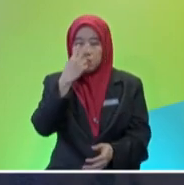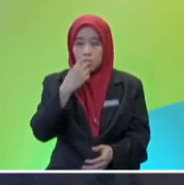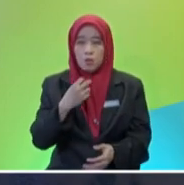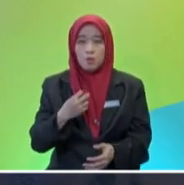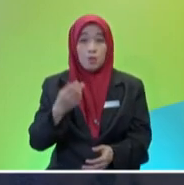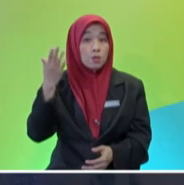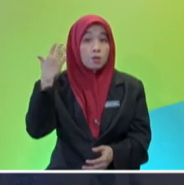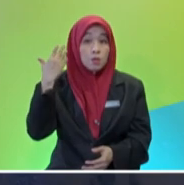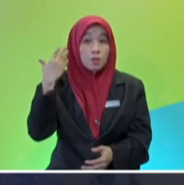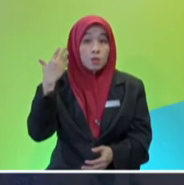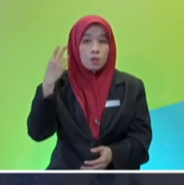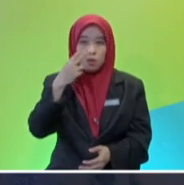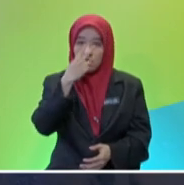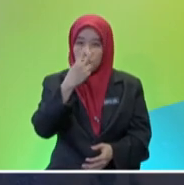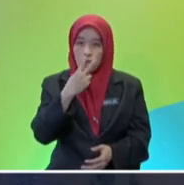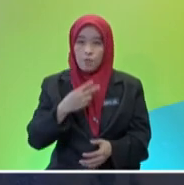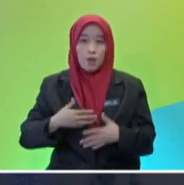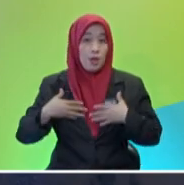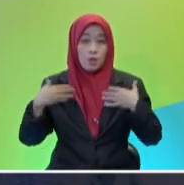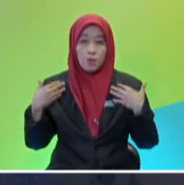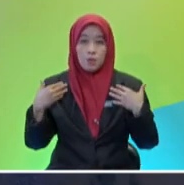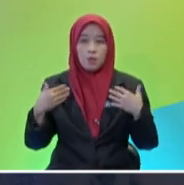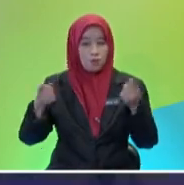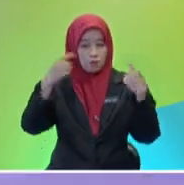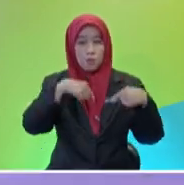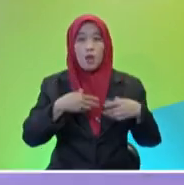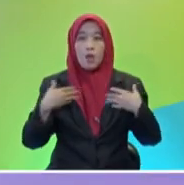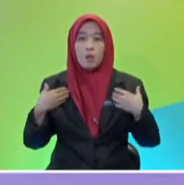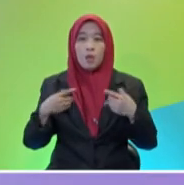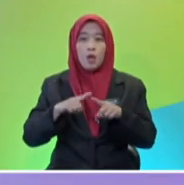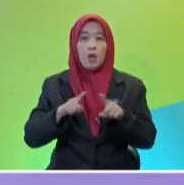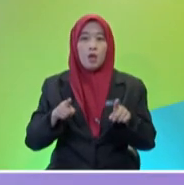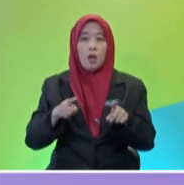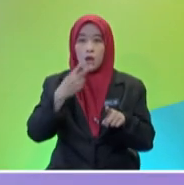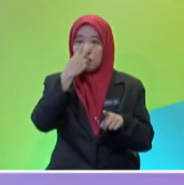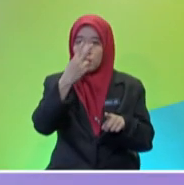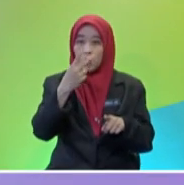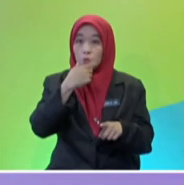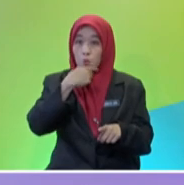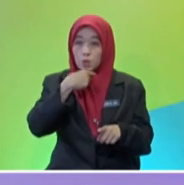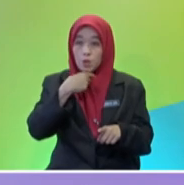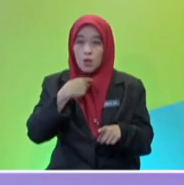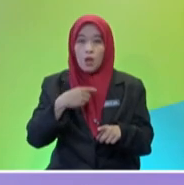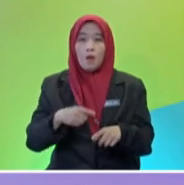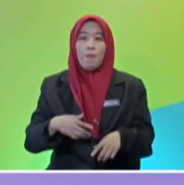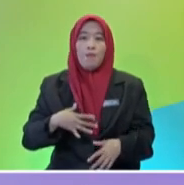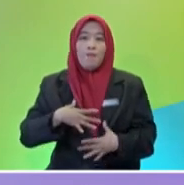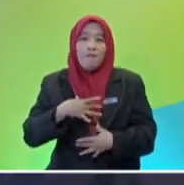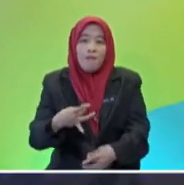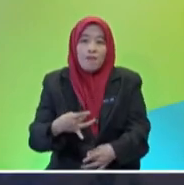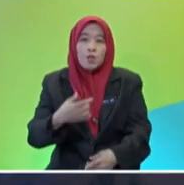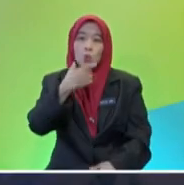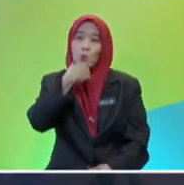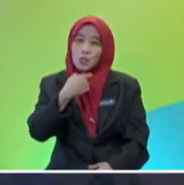happy. Mm-hmm. I immediately became happy because I saw that there was food on the table, which is my favorite cookies.